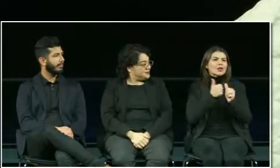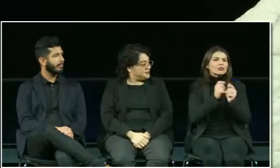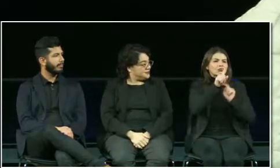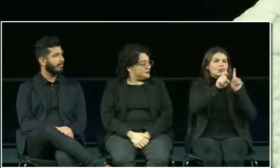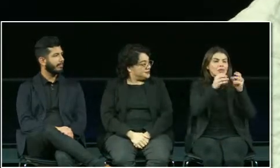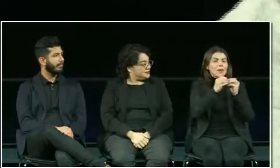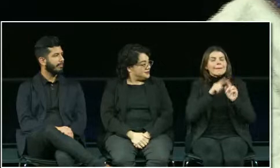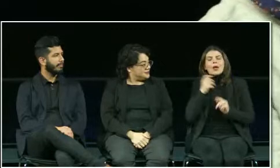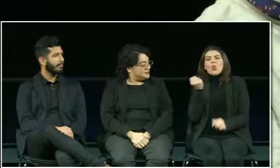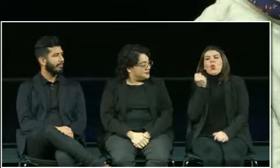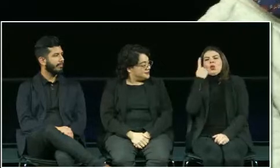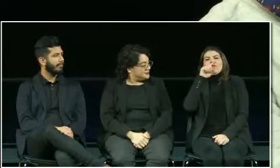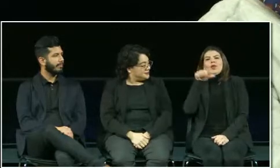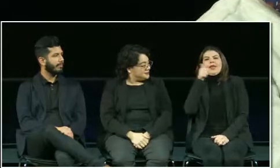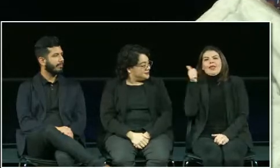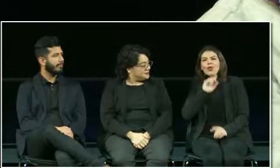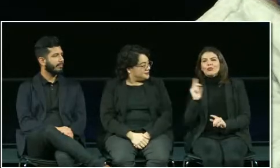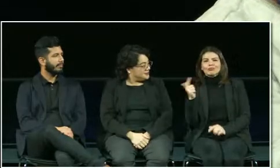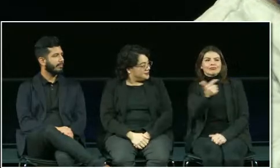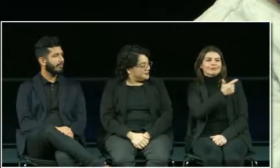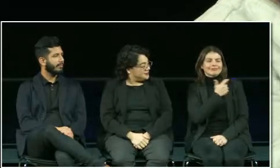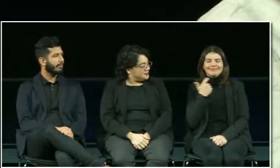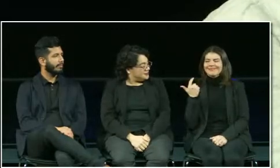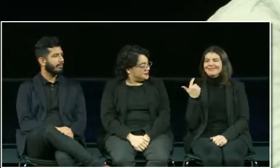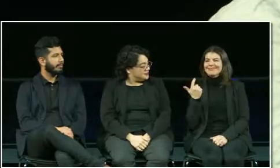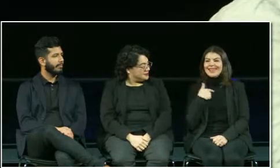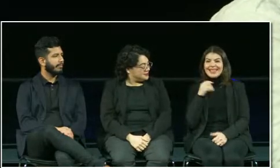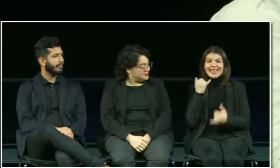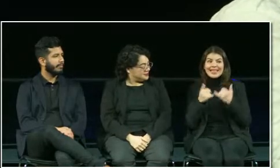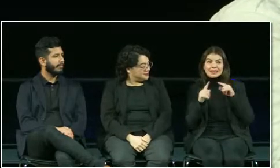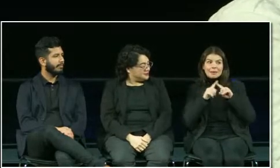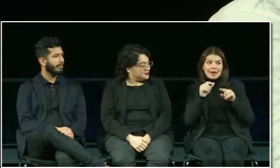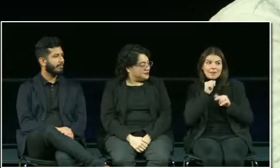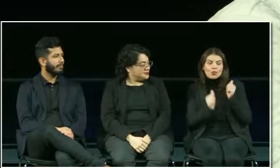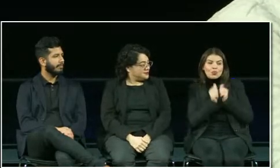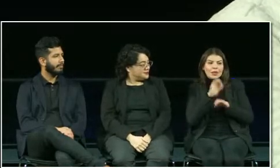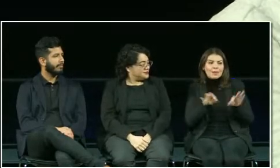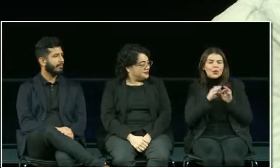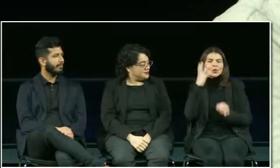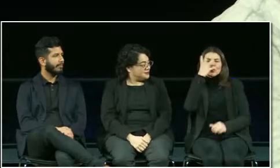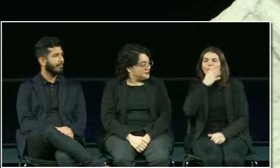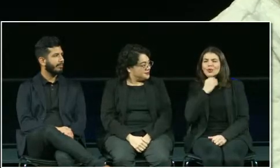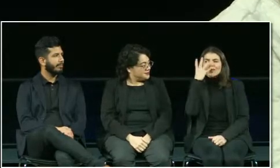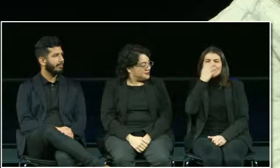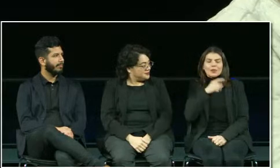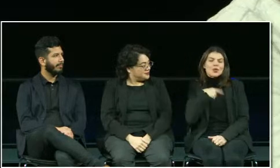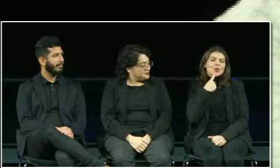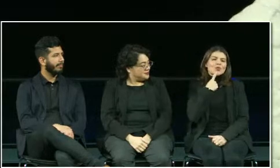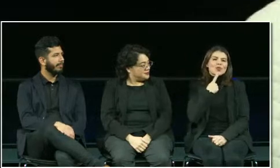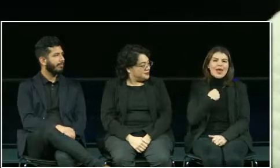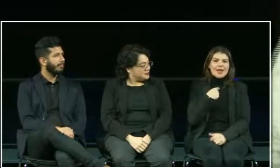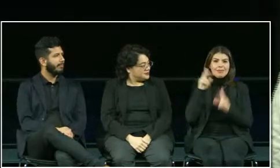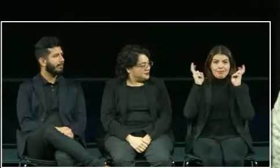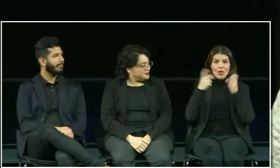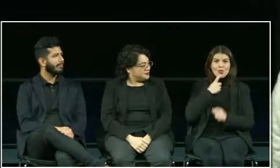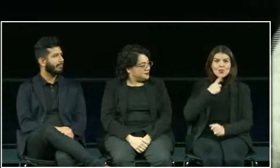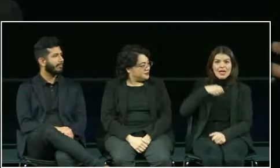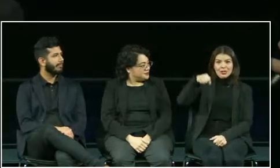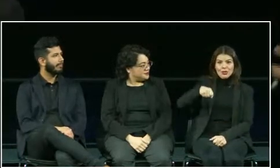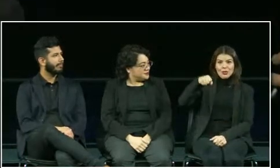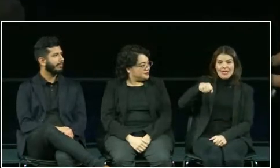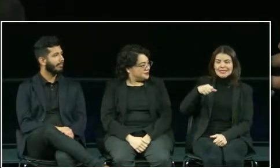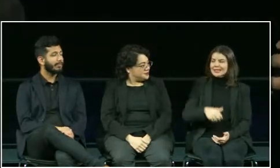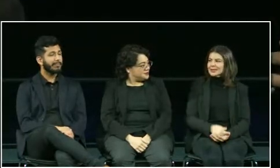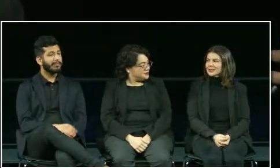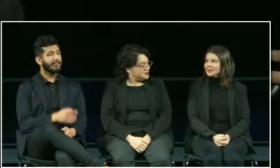will hold them for the next round. And last but not least, the beautiful, the red suitcase. Yeah, actually,